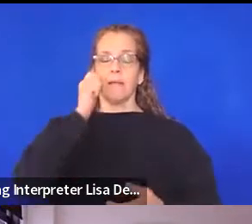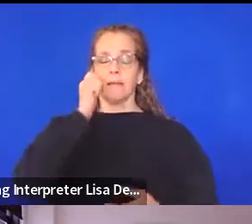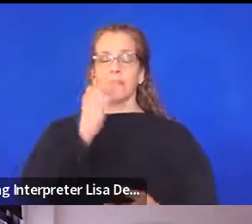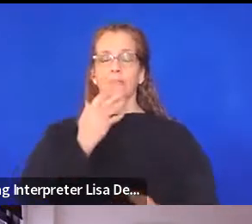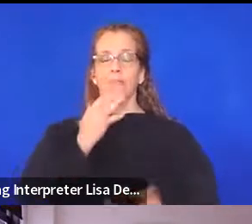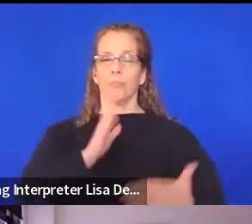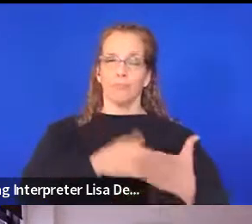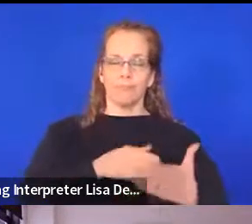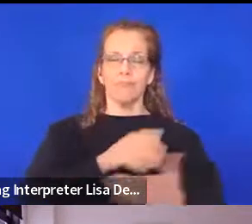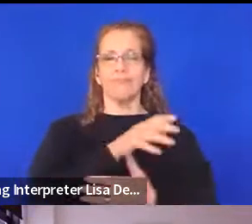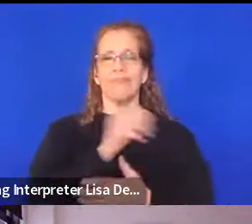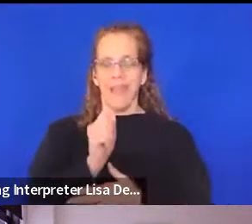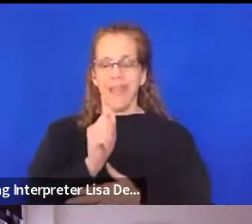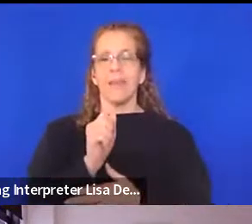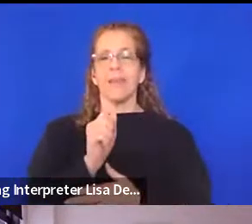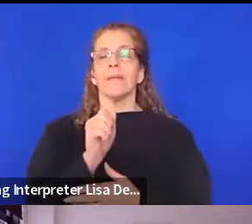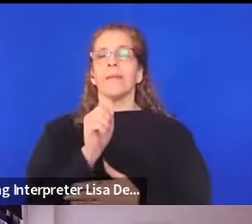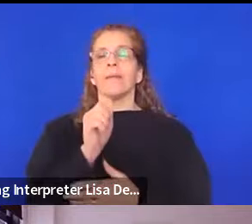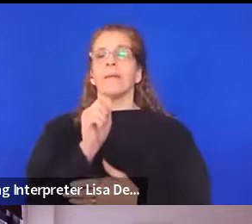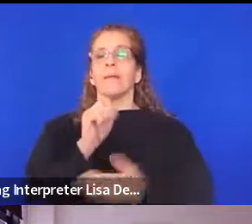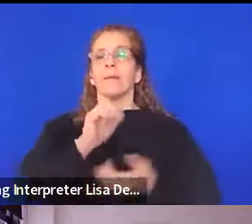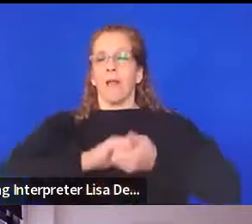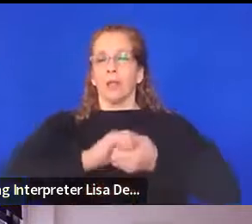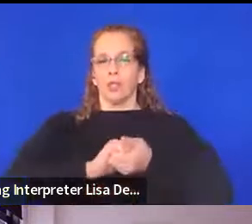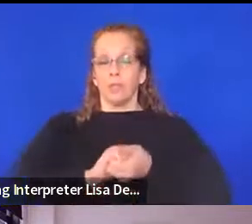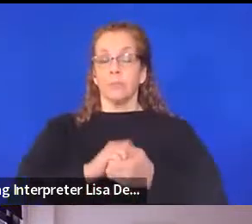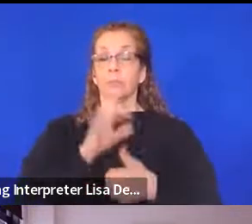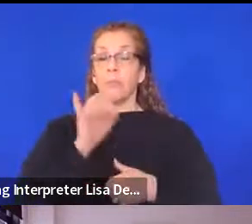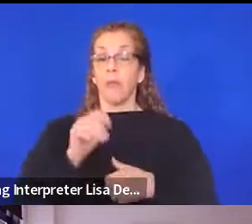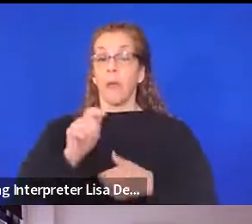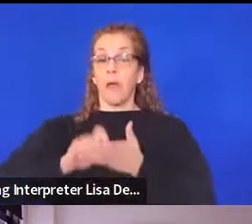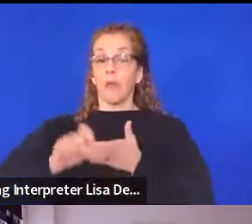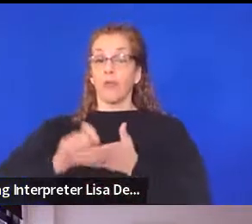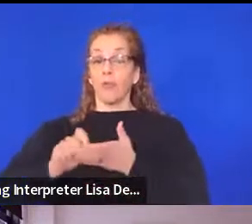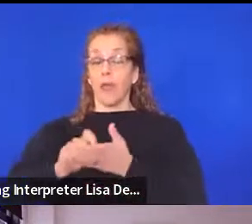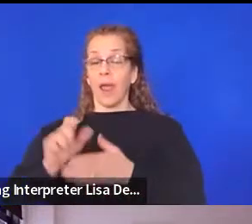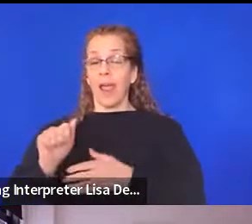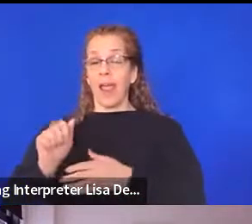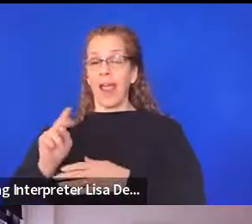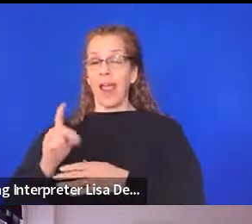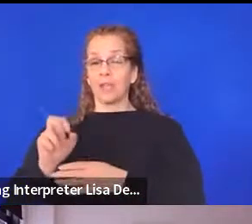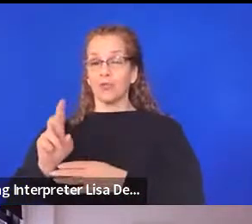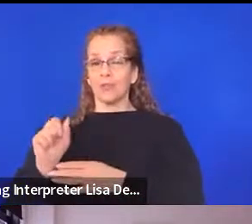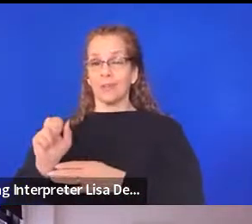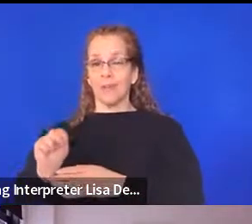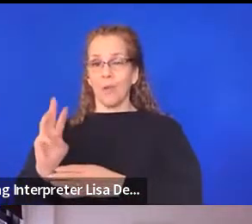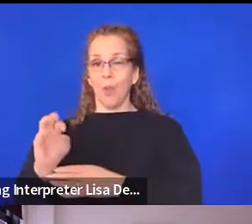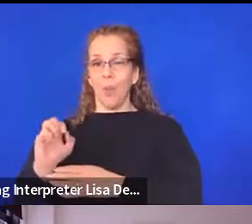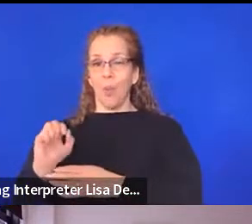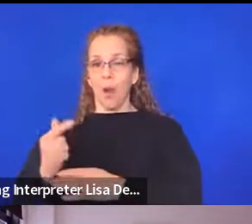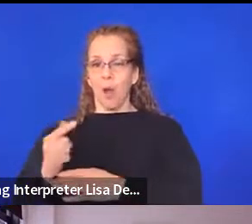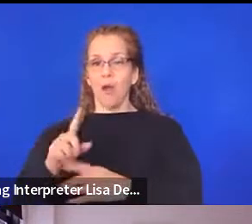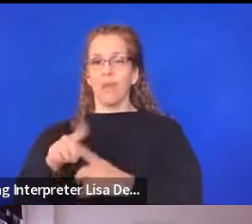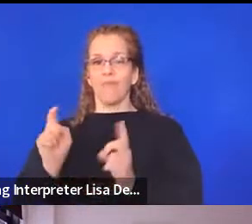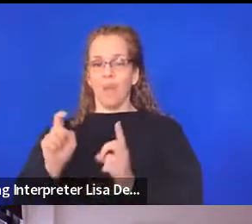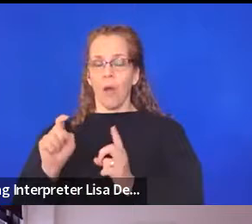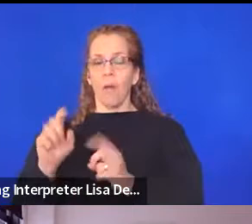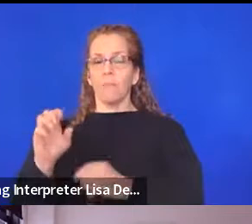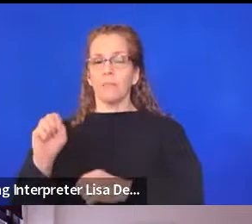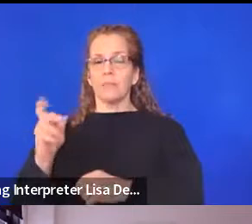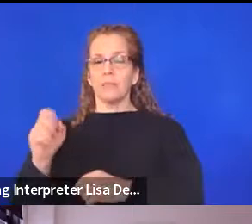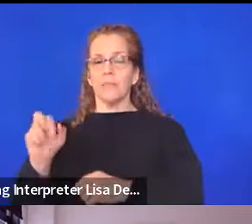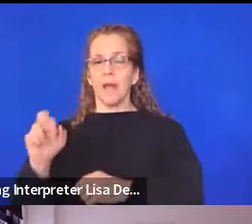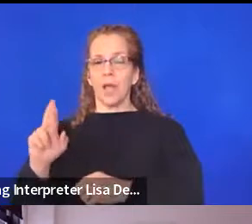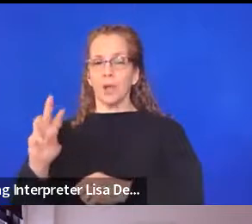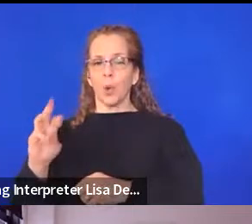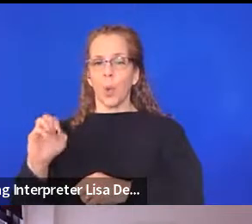of that land acknowledgement was written by Adrian Wong of Spiderweb Show in Ontario, Canada. We're going to drop some